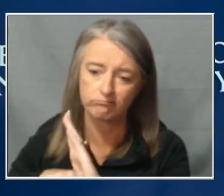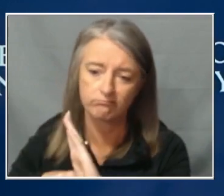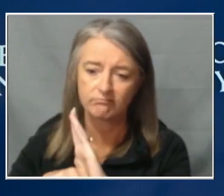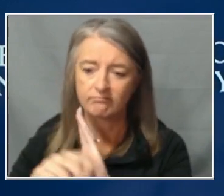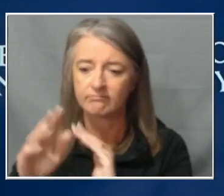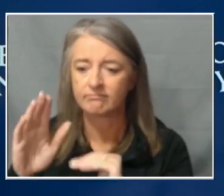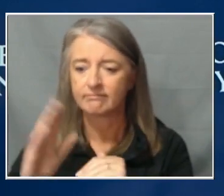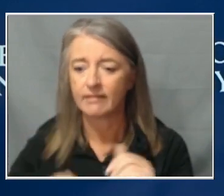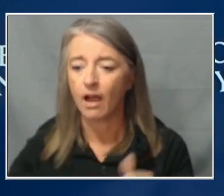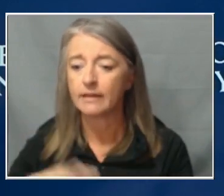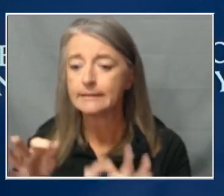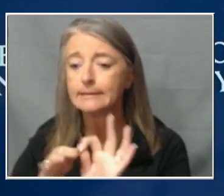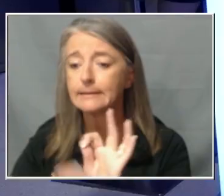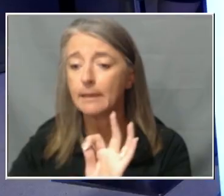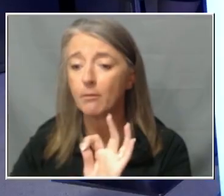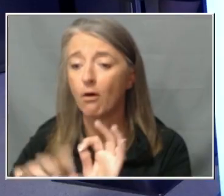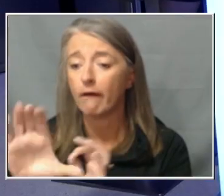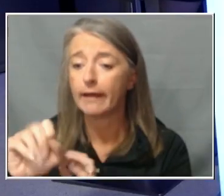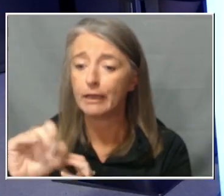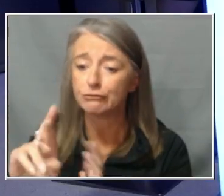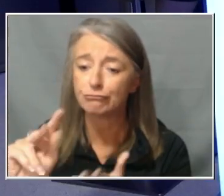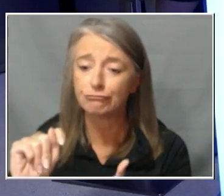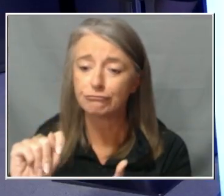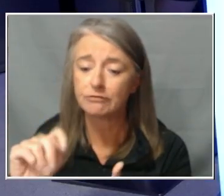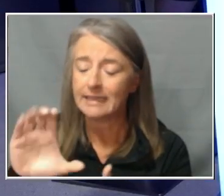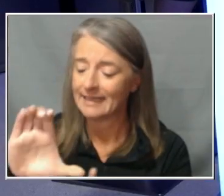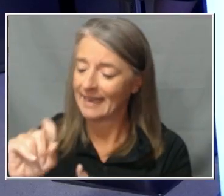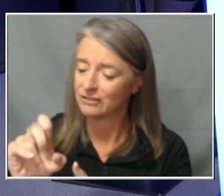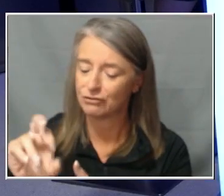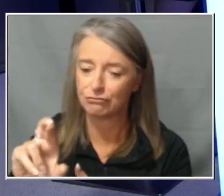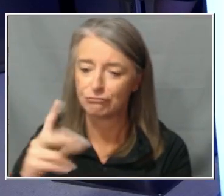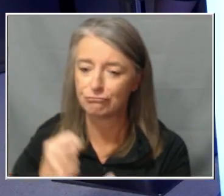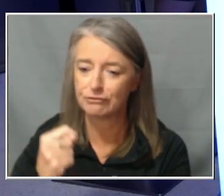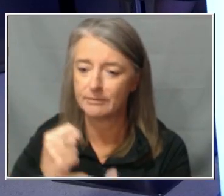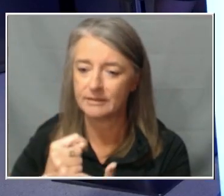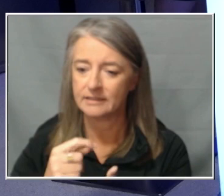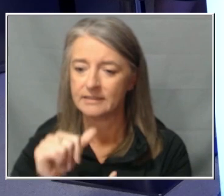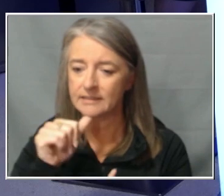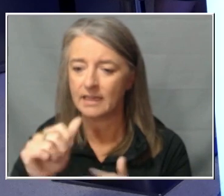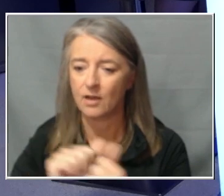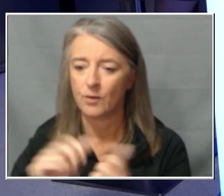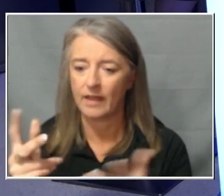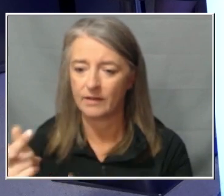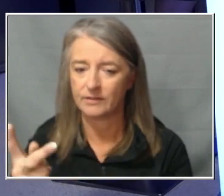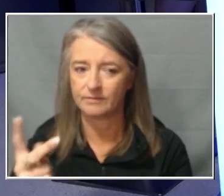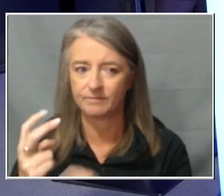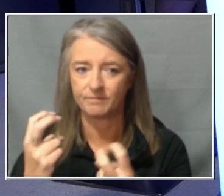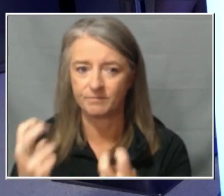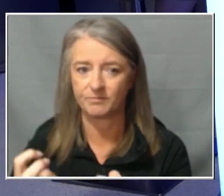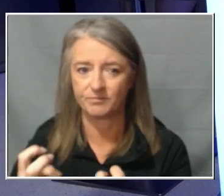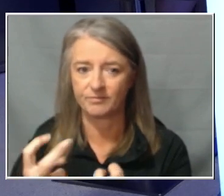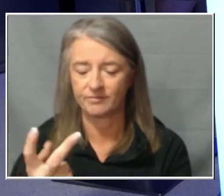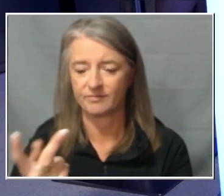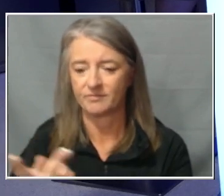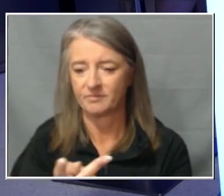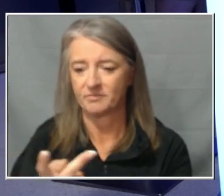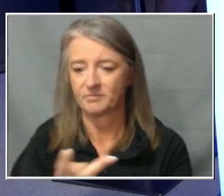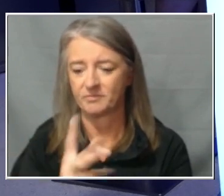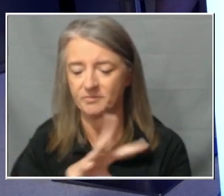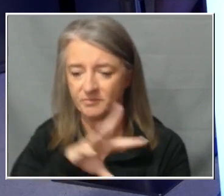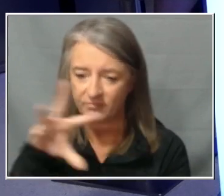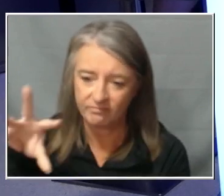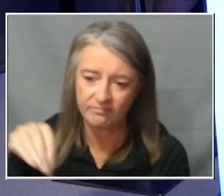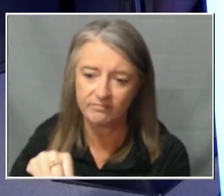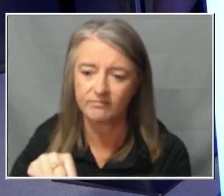is a cancer that I need to treat. Well, and when I invited you to come on our program, you said not without these two sitting next to you, because they were a big part of why Eric